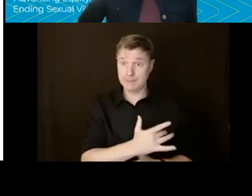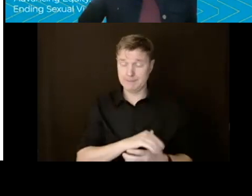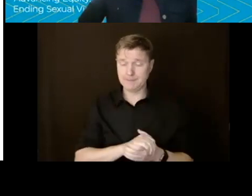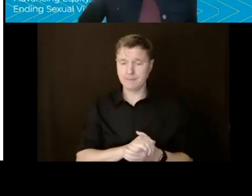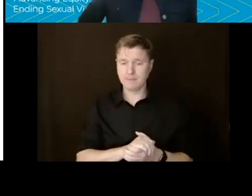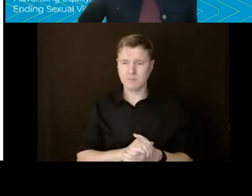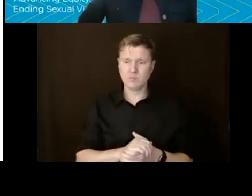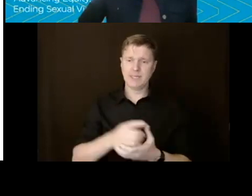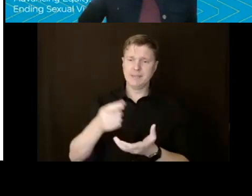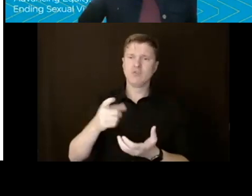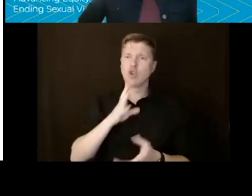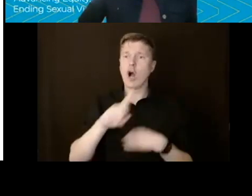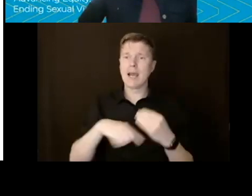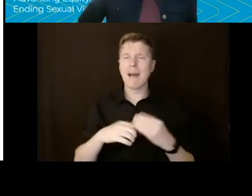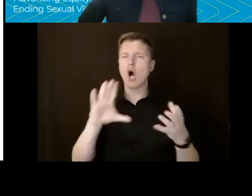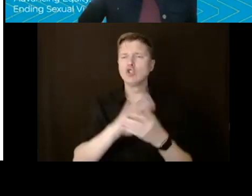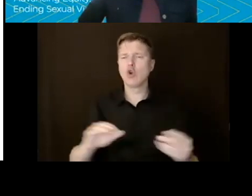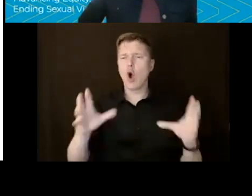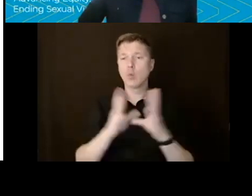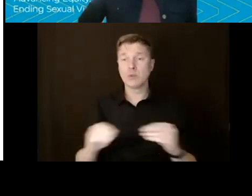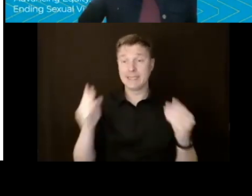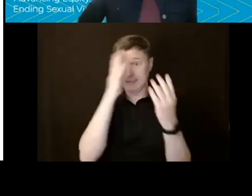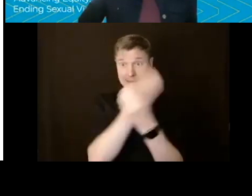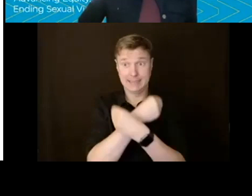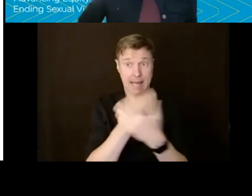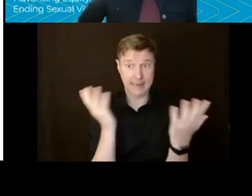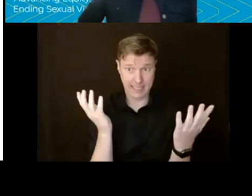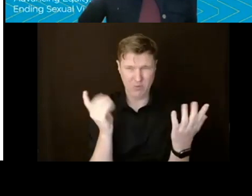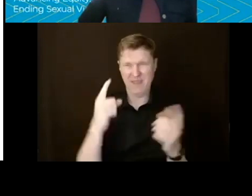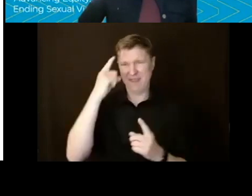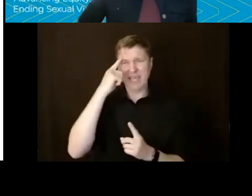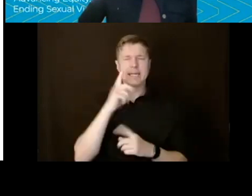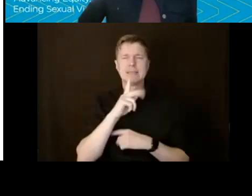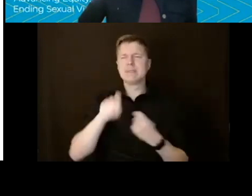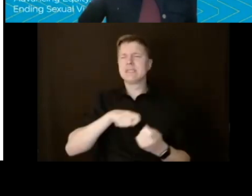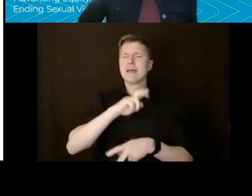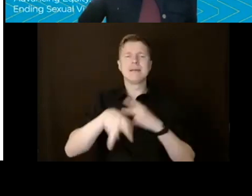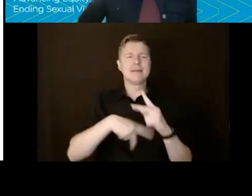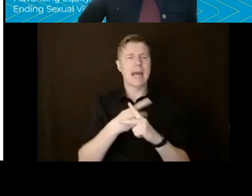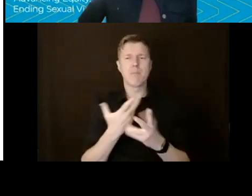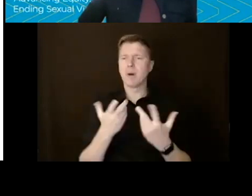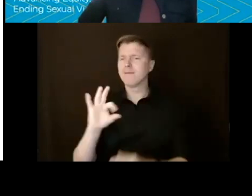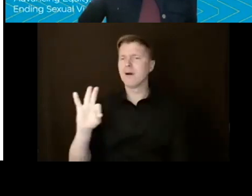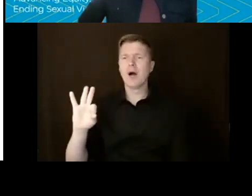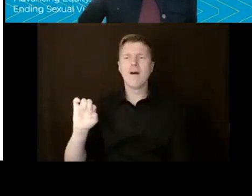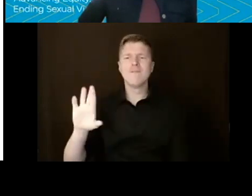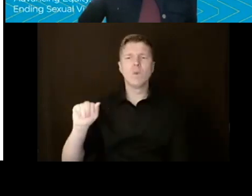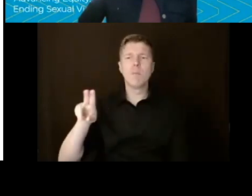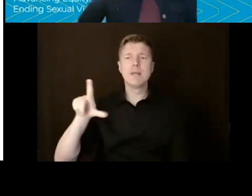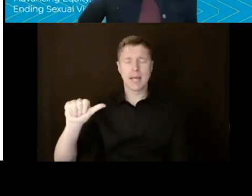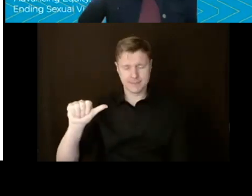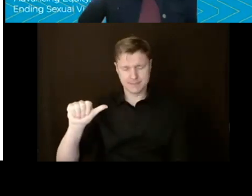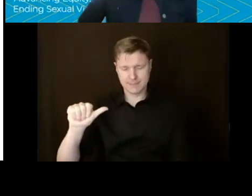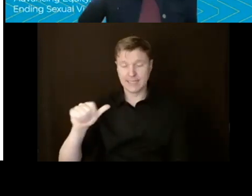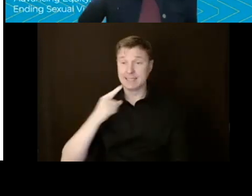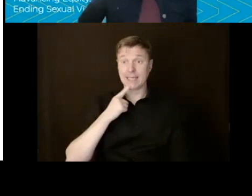about storytelling, we think about it in a particular formula. And the formula usually says, start